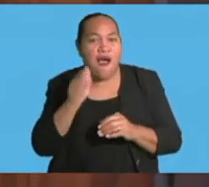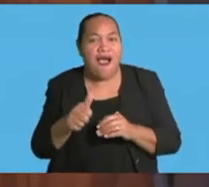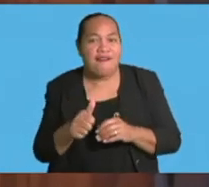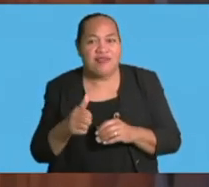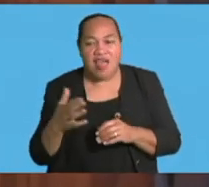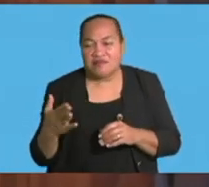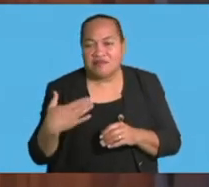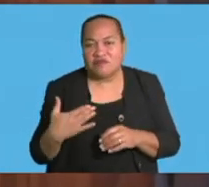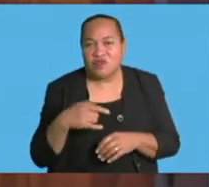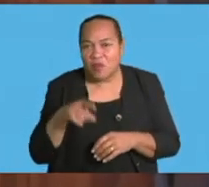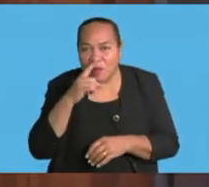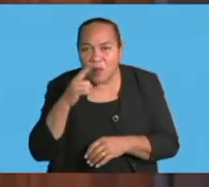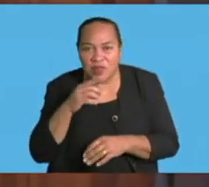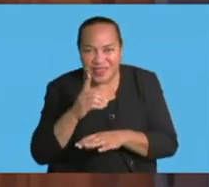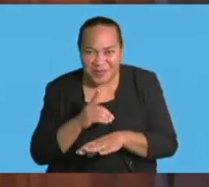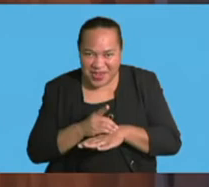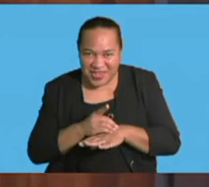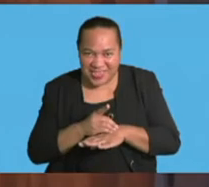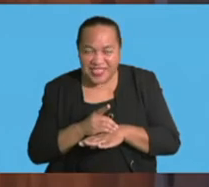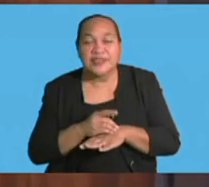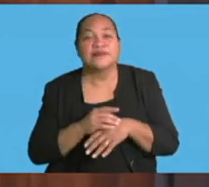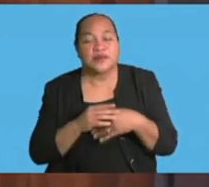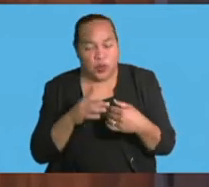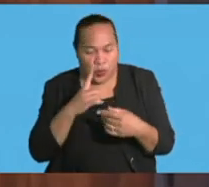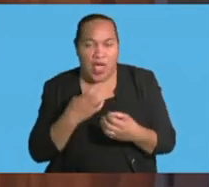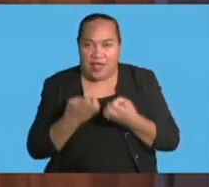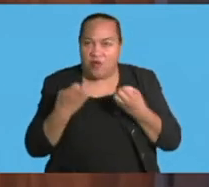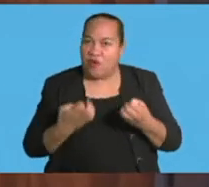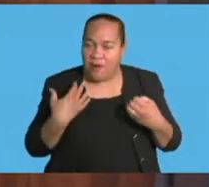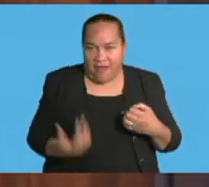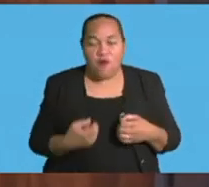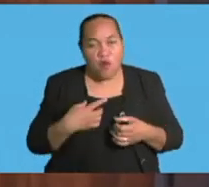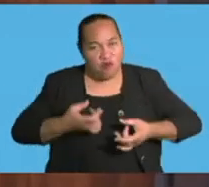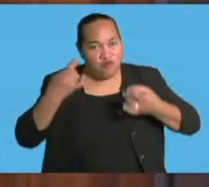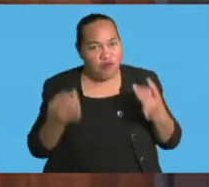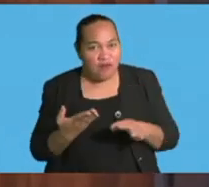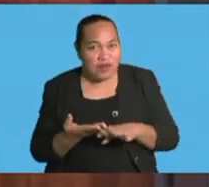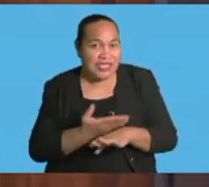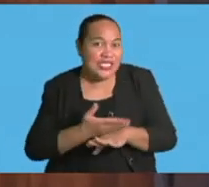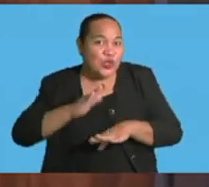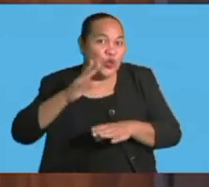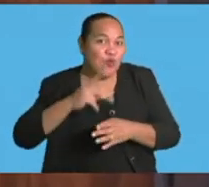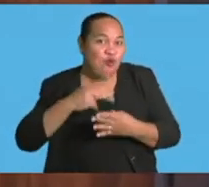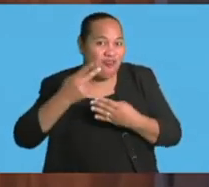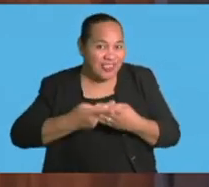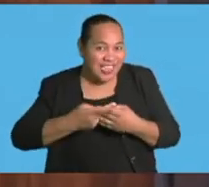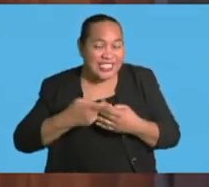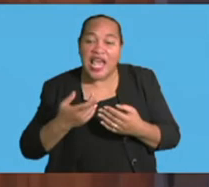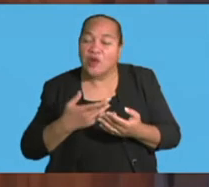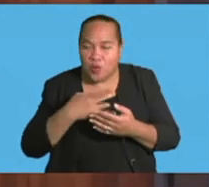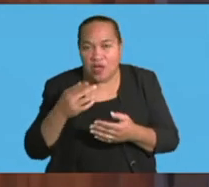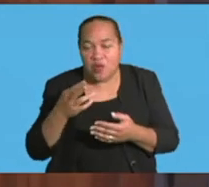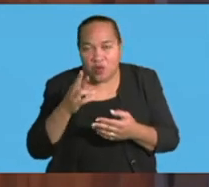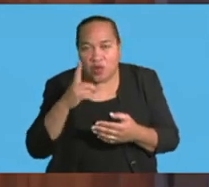with disabilities. We are equipped and we are ready to take on the new projects and bigger programs meant to assist people living